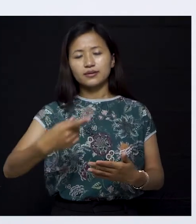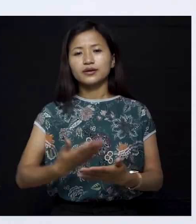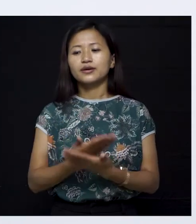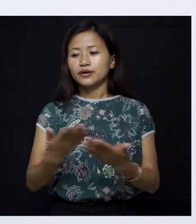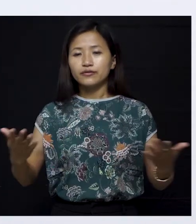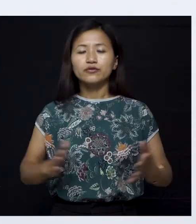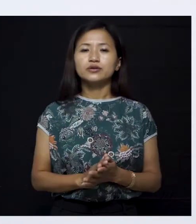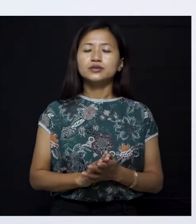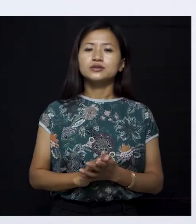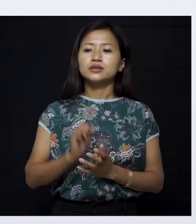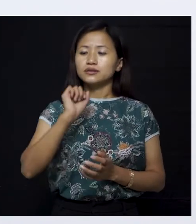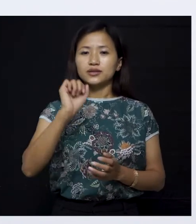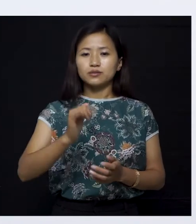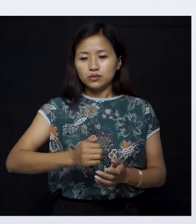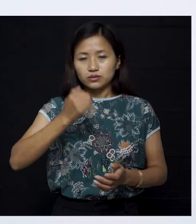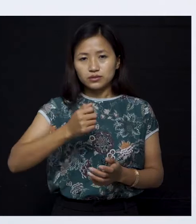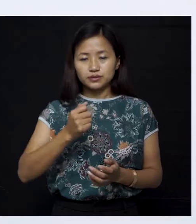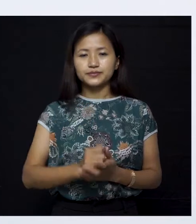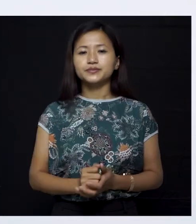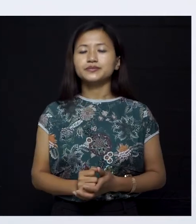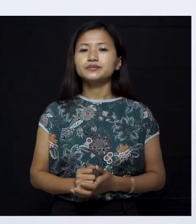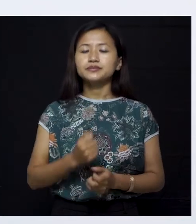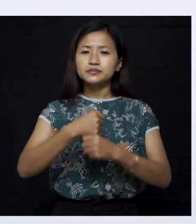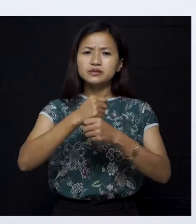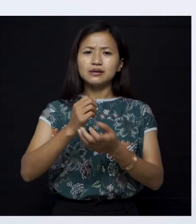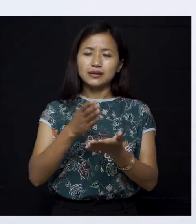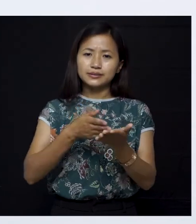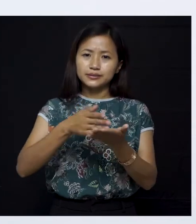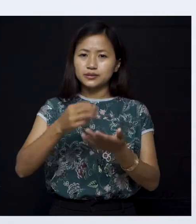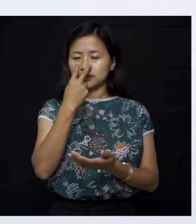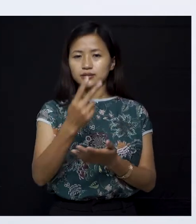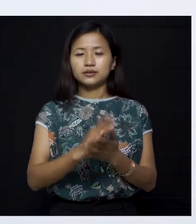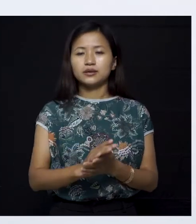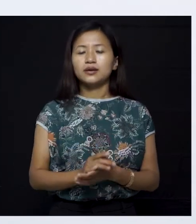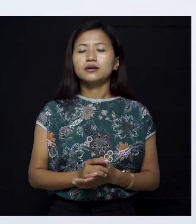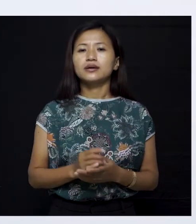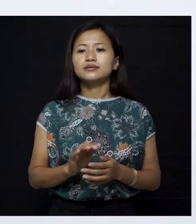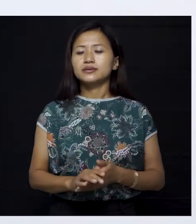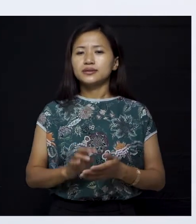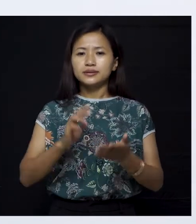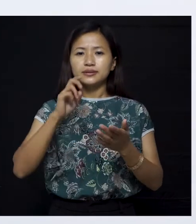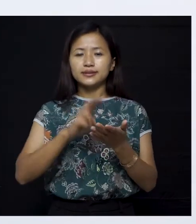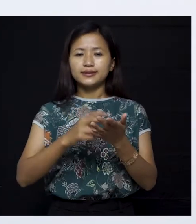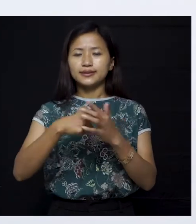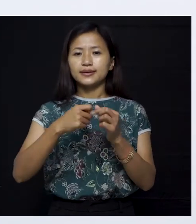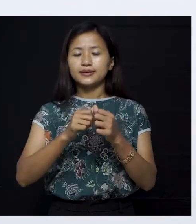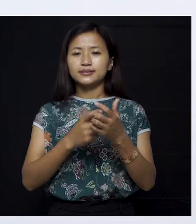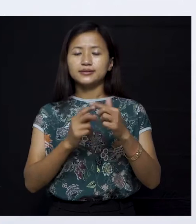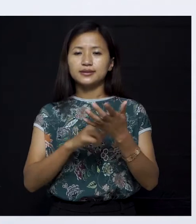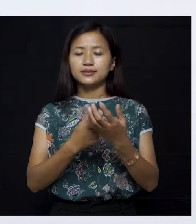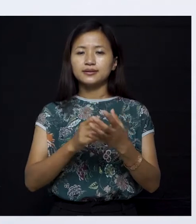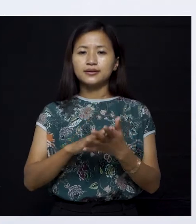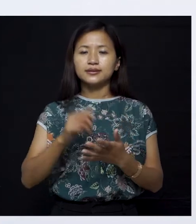they were baking cake, right? And we also saw that Kathleen was spinning a wheel. And so